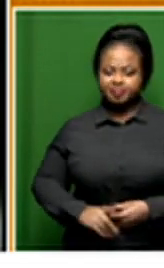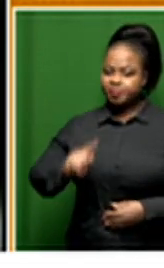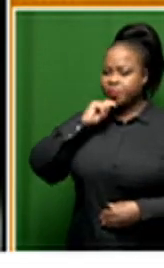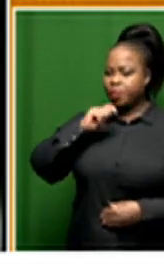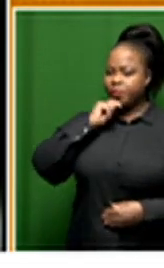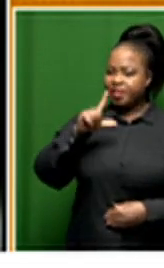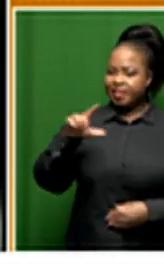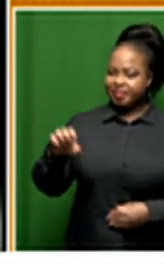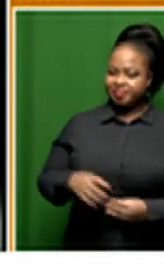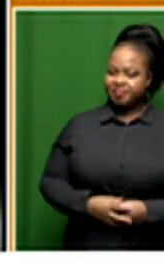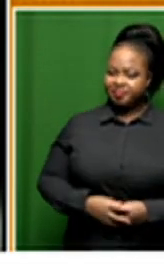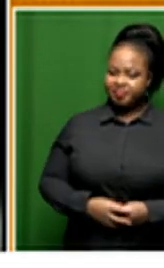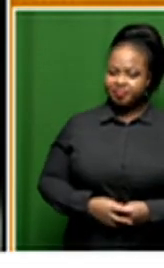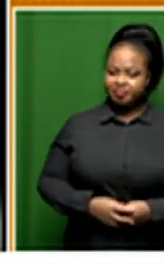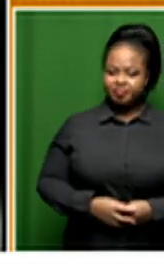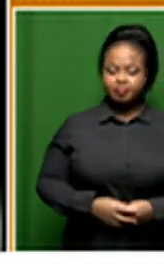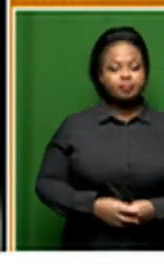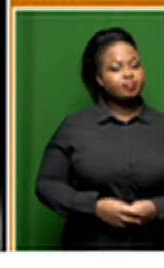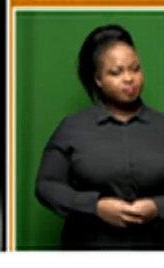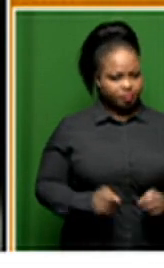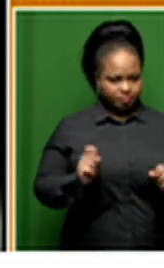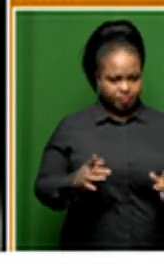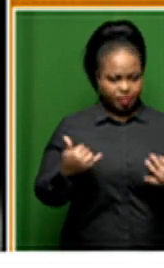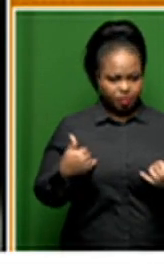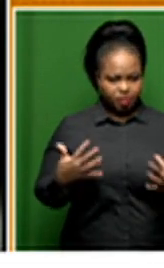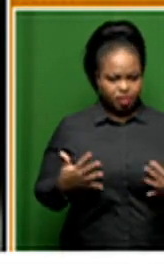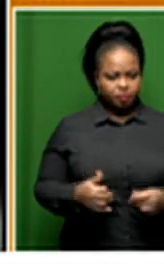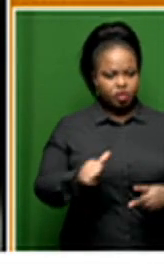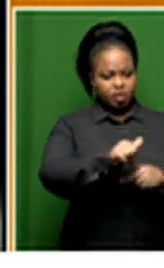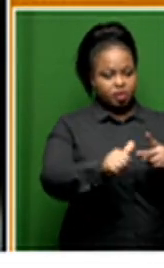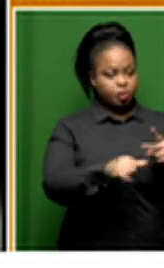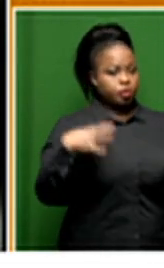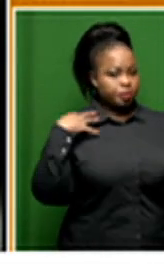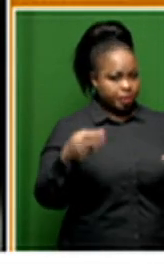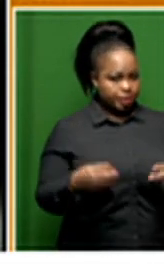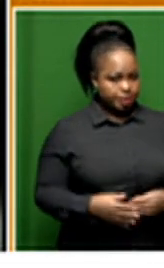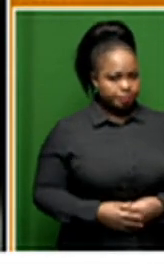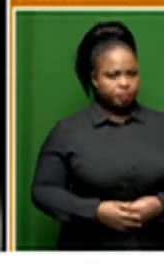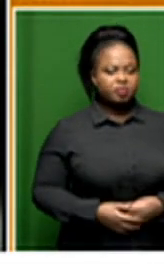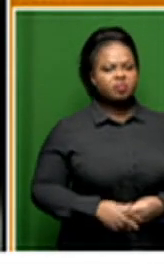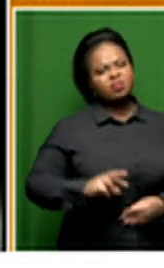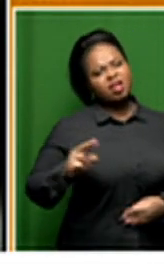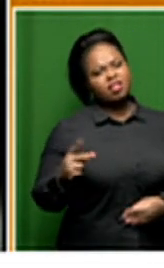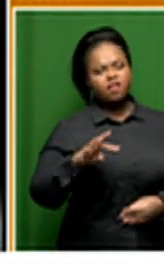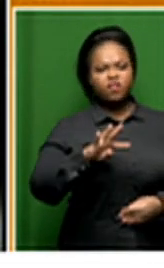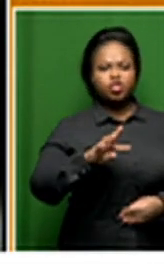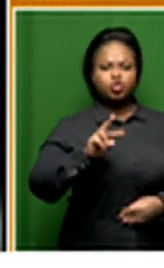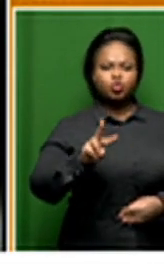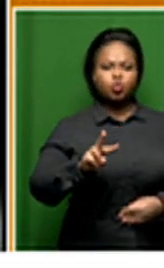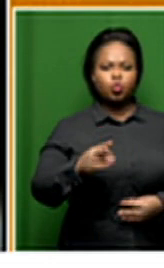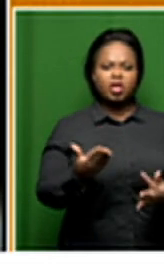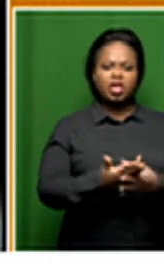Good morning, Leanne. Thank you for having me. All right, let's begin with you, Deputy Minister. Of the 42 pending